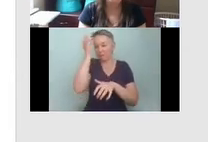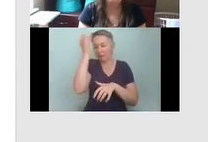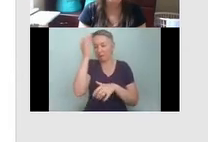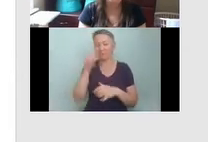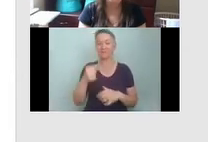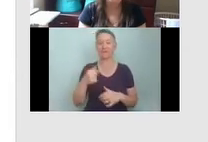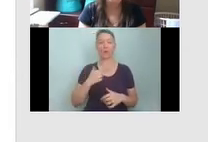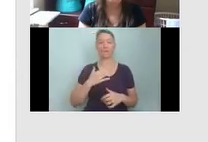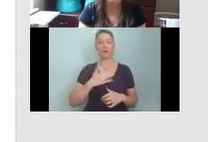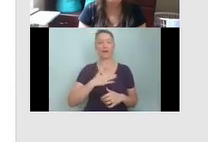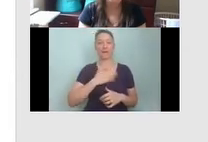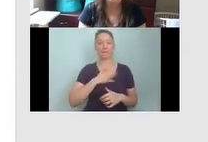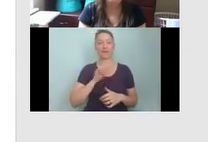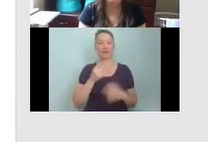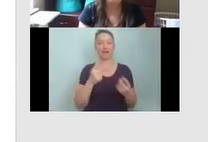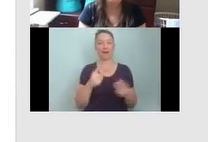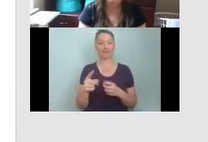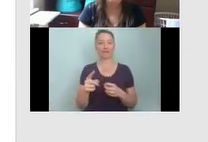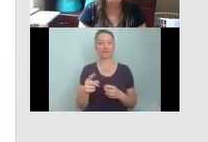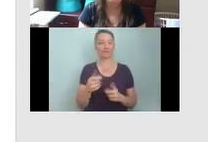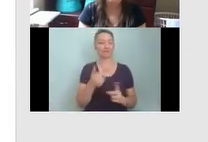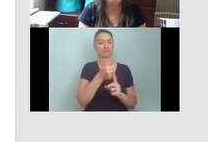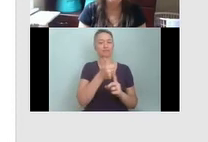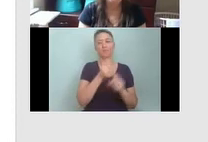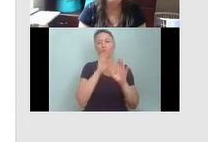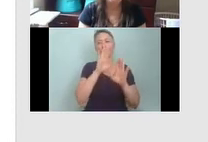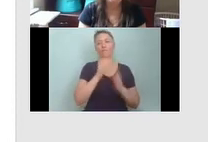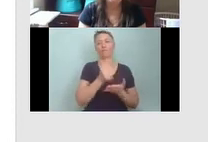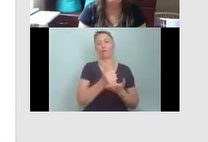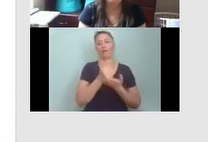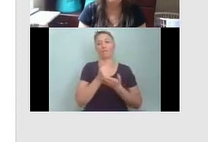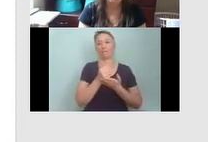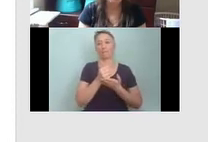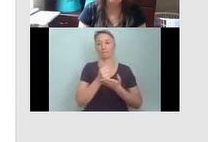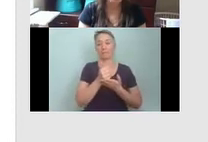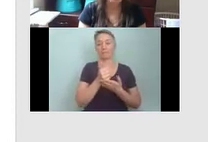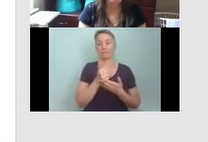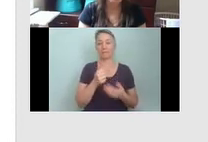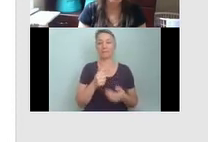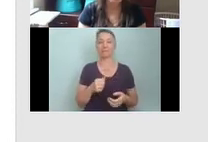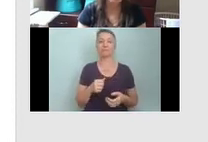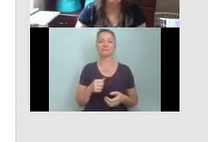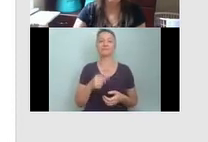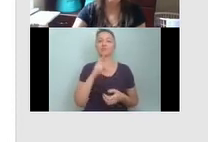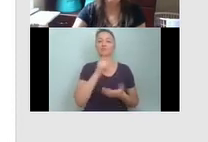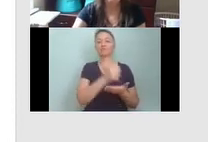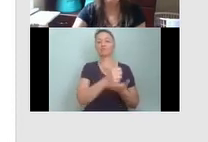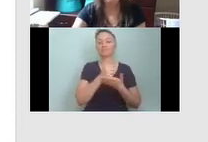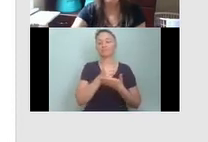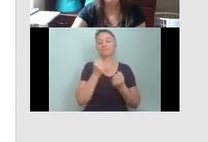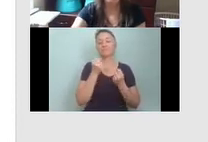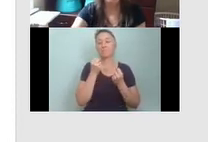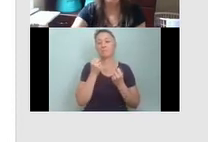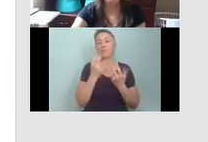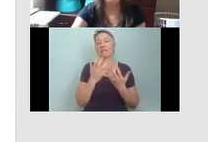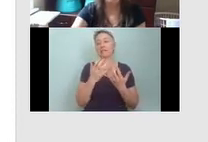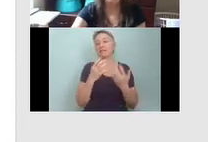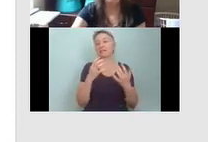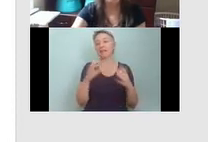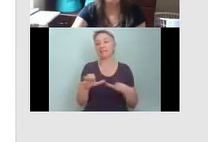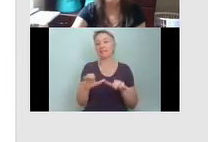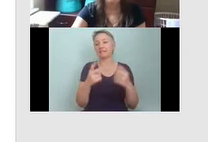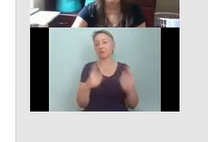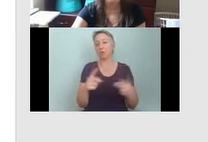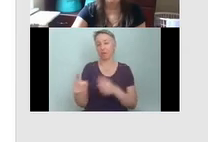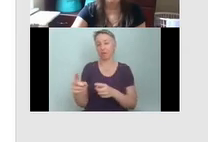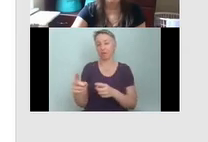I did, because she's been a wonderful help in with many of the activities that are going on, whether it's